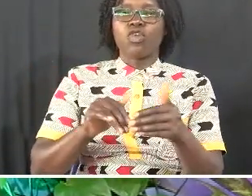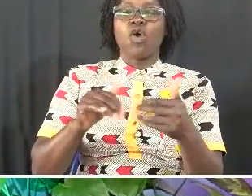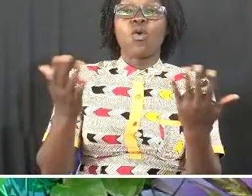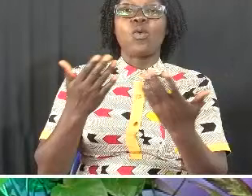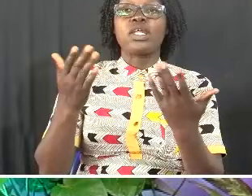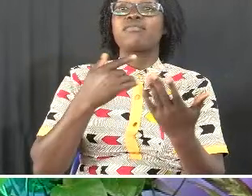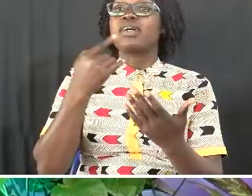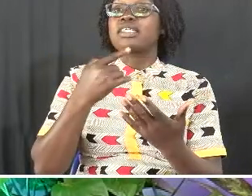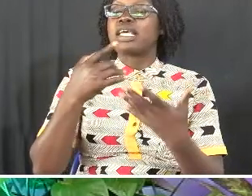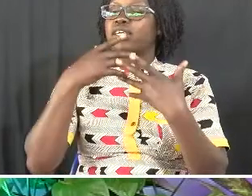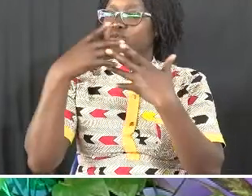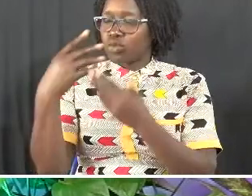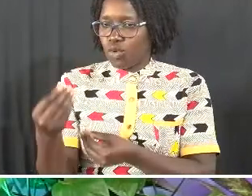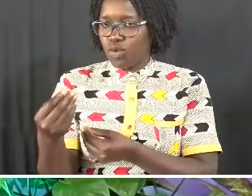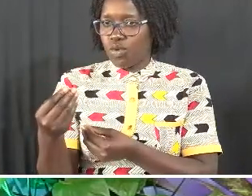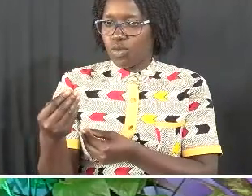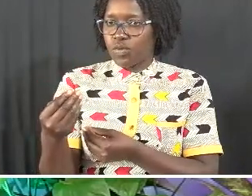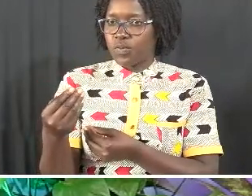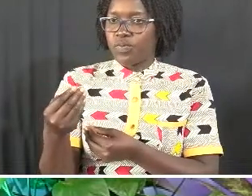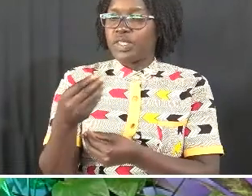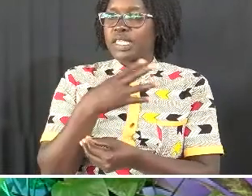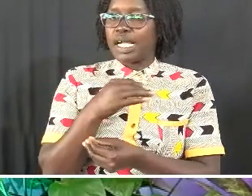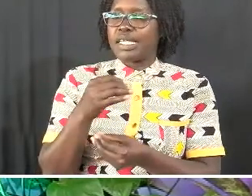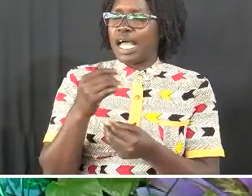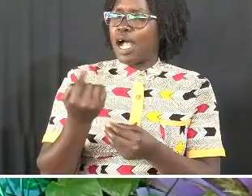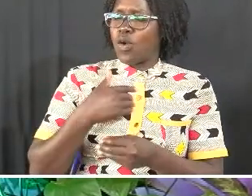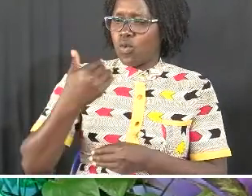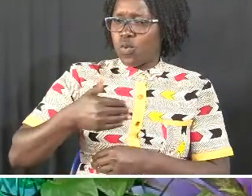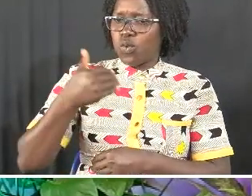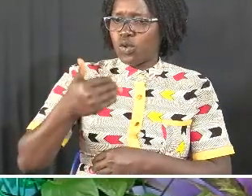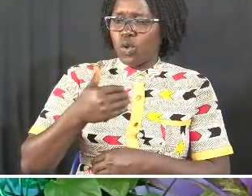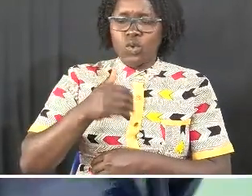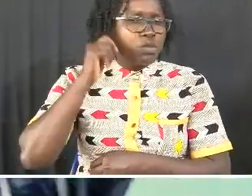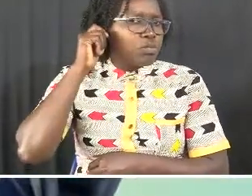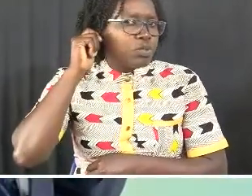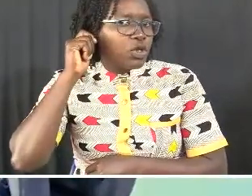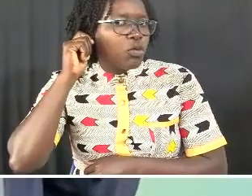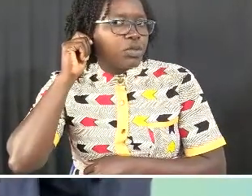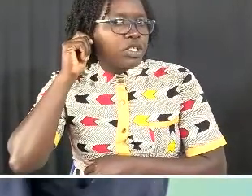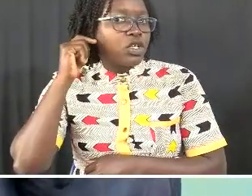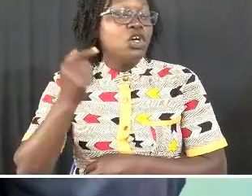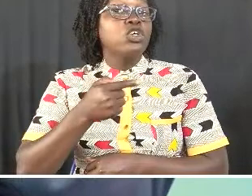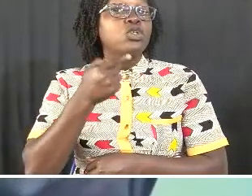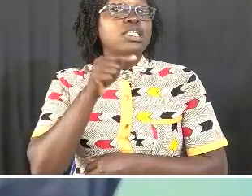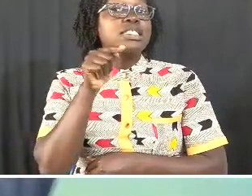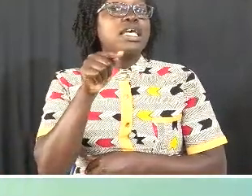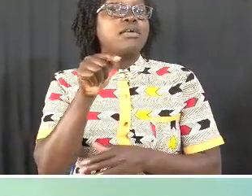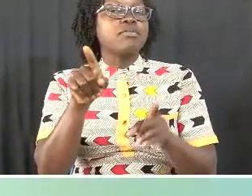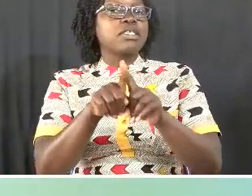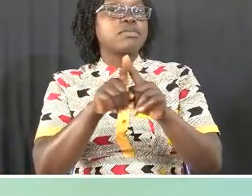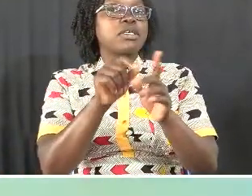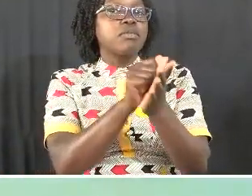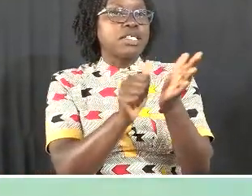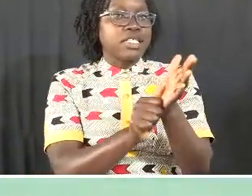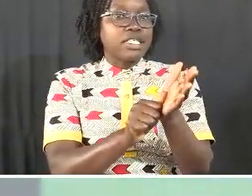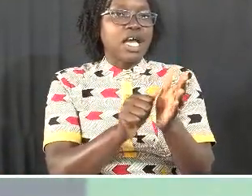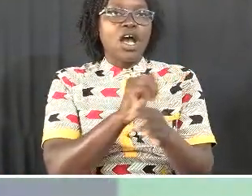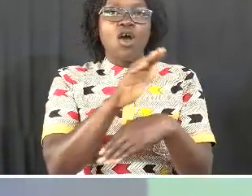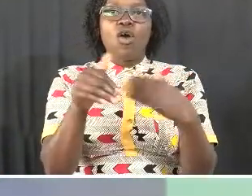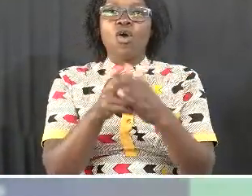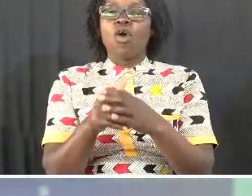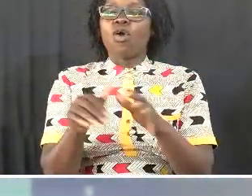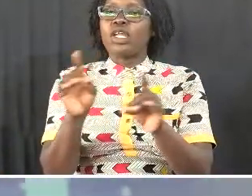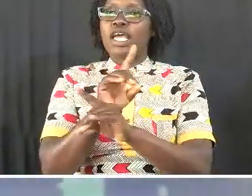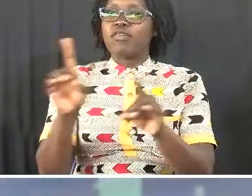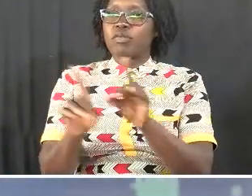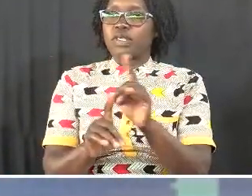wherever he says I should go. And I will always be compliant to that same agenda. Everybody that I meet across, I